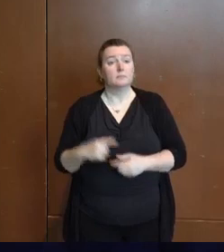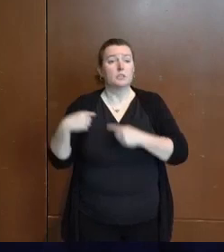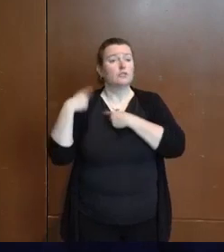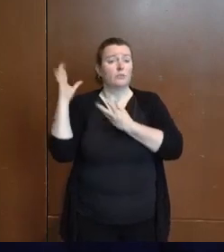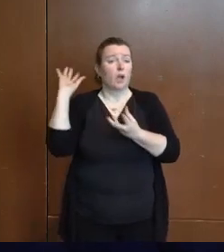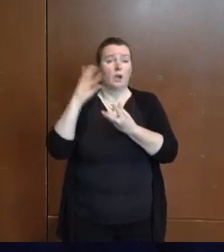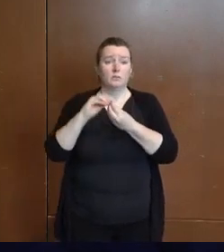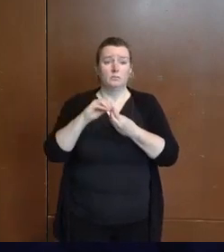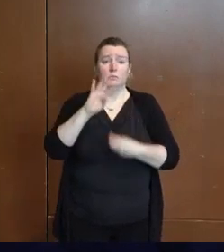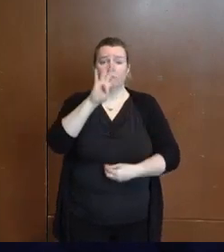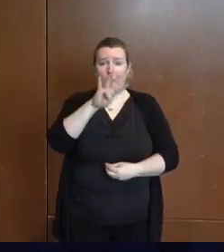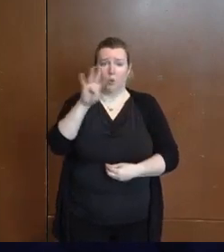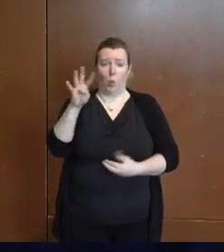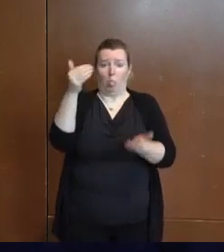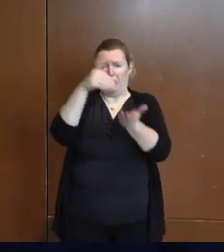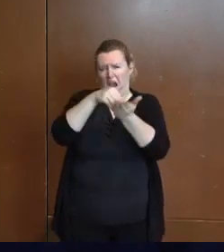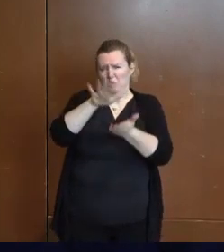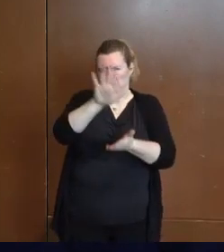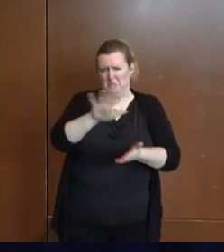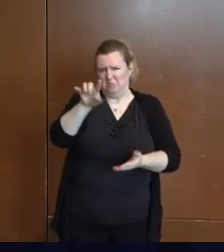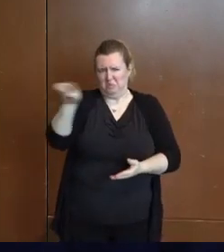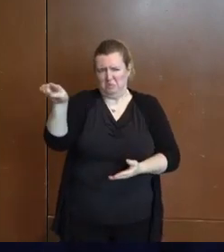44,330 tests, of which